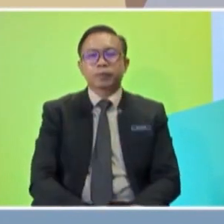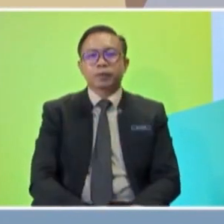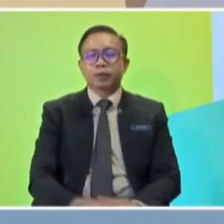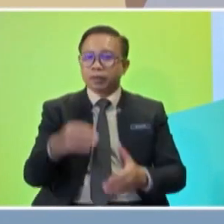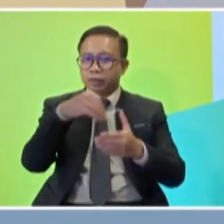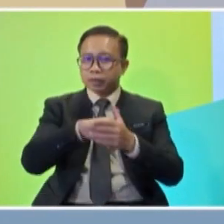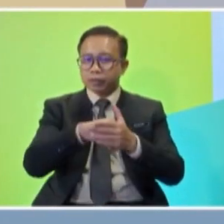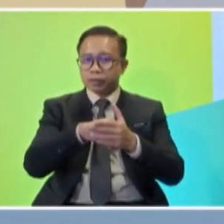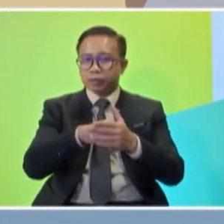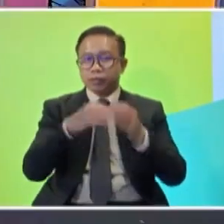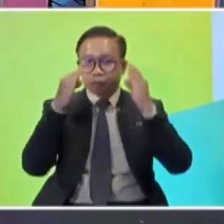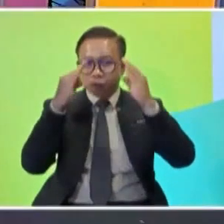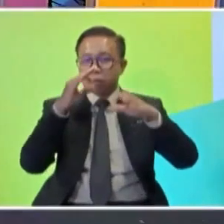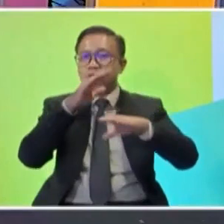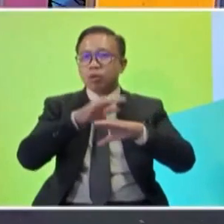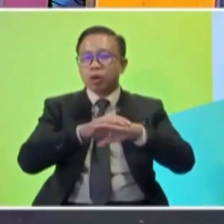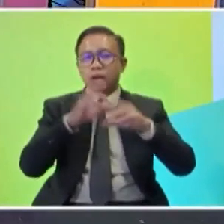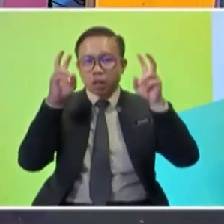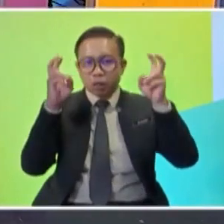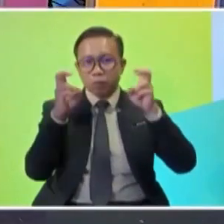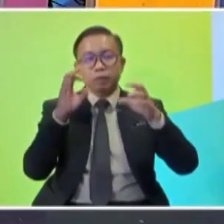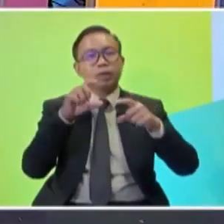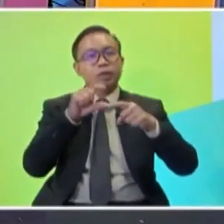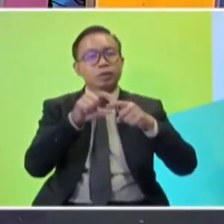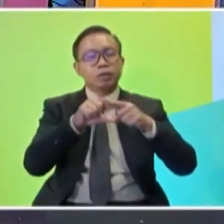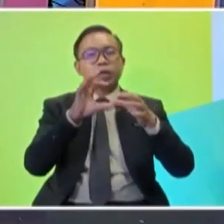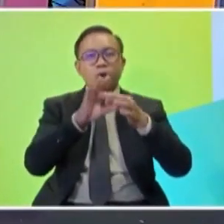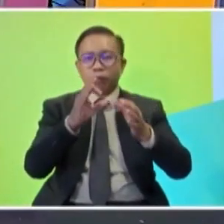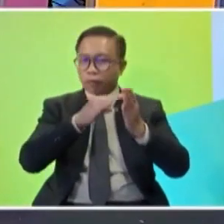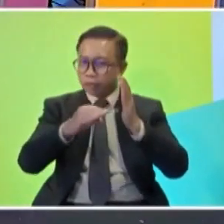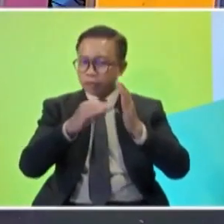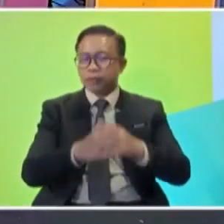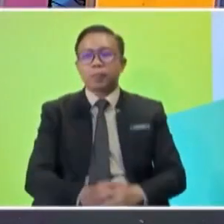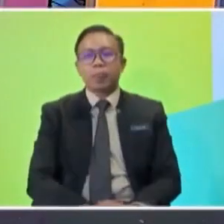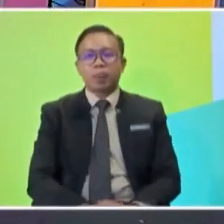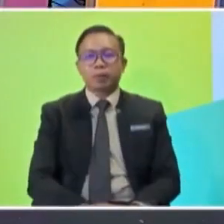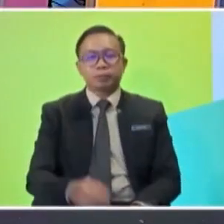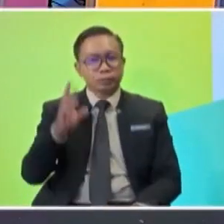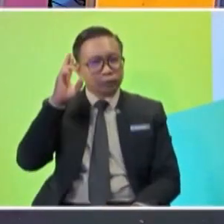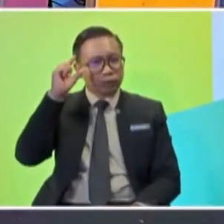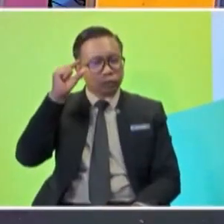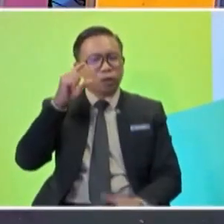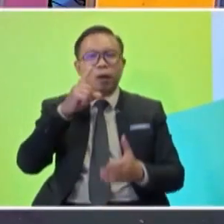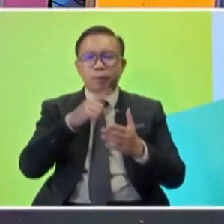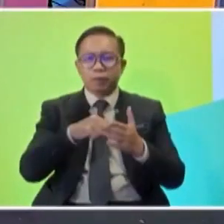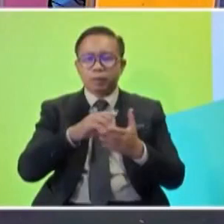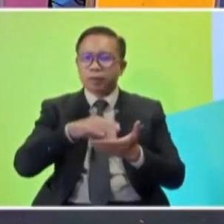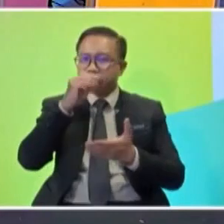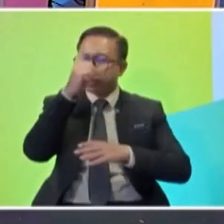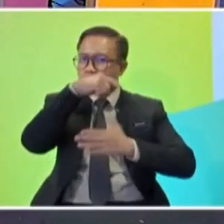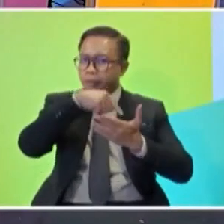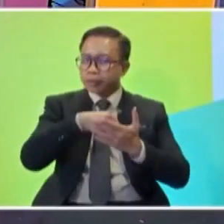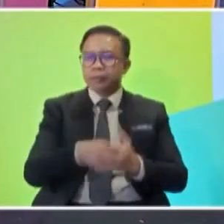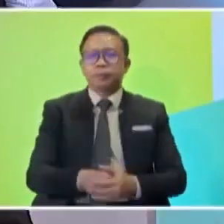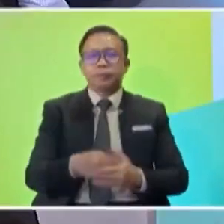this segment, we are focusing on the topic of division of fraction. So Mr. Ragu, what will we be learning in this segment?